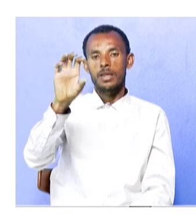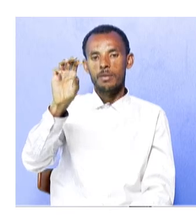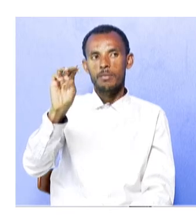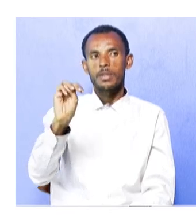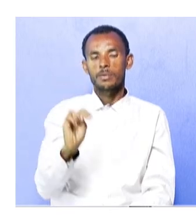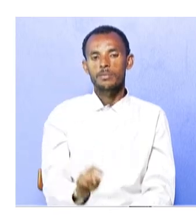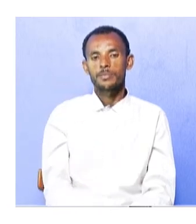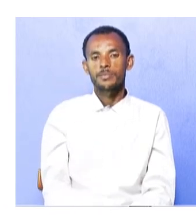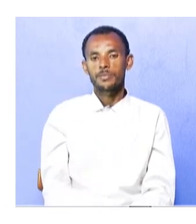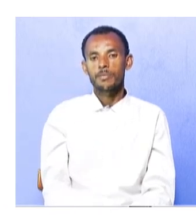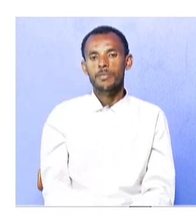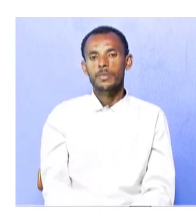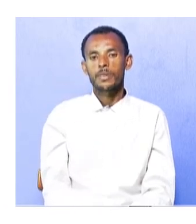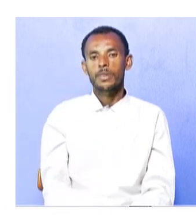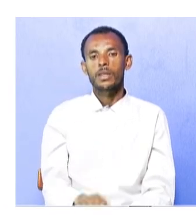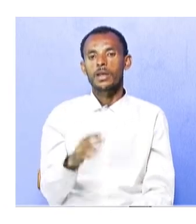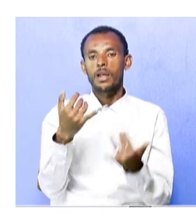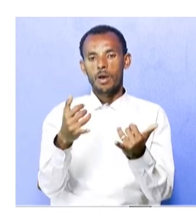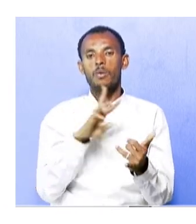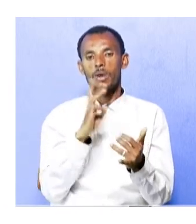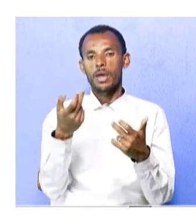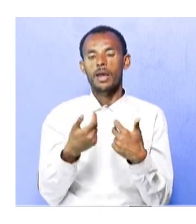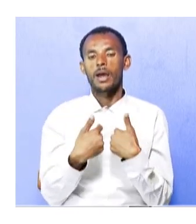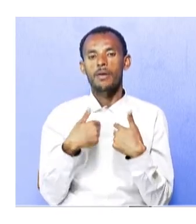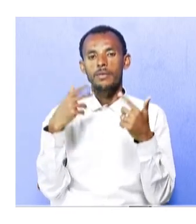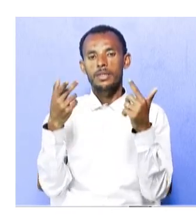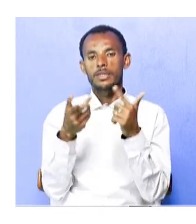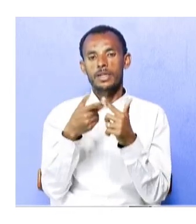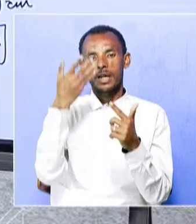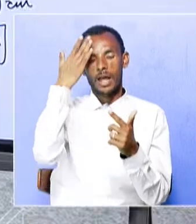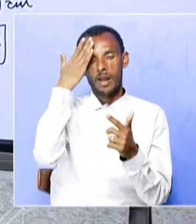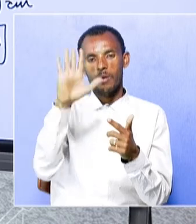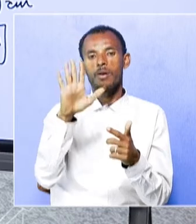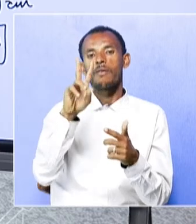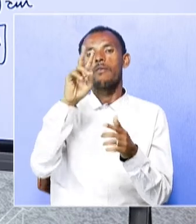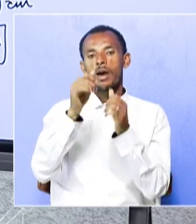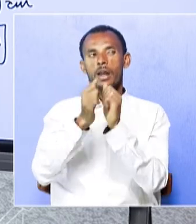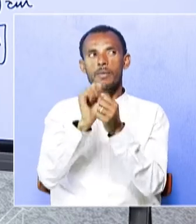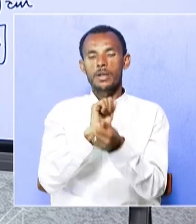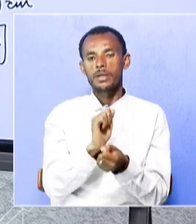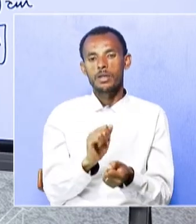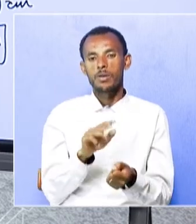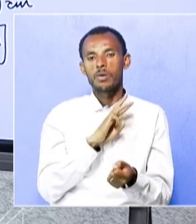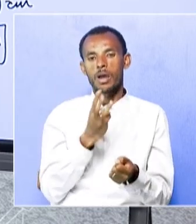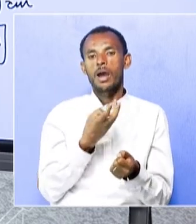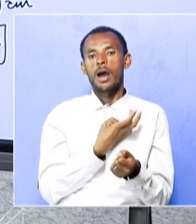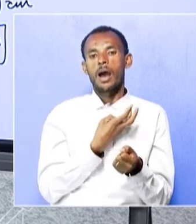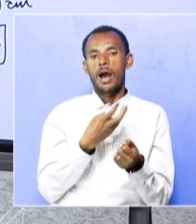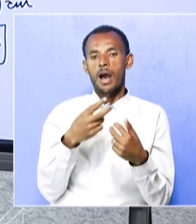centimeter. Now we have the second unknown variable. Okay, we have already